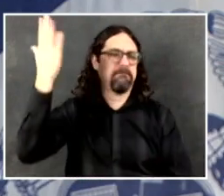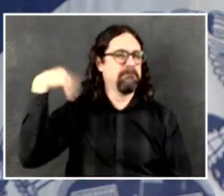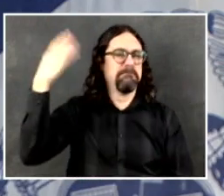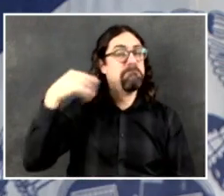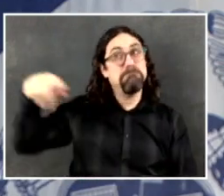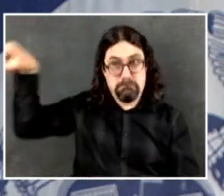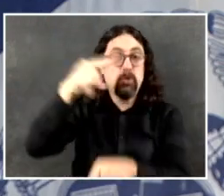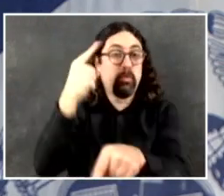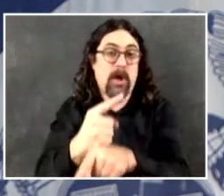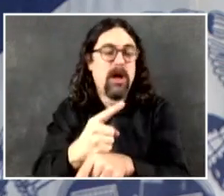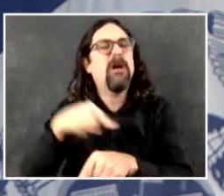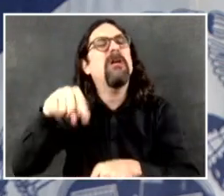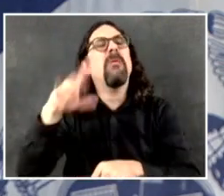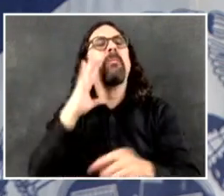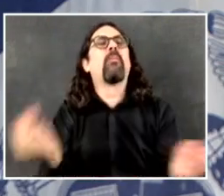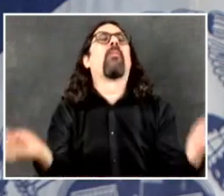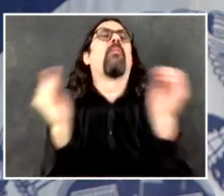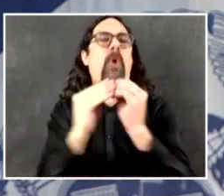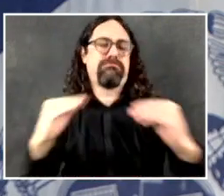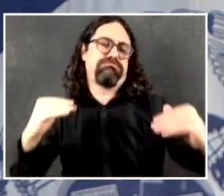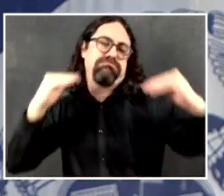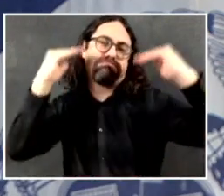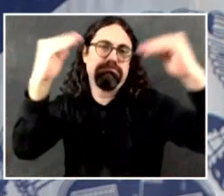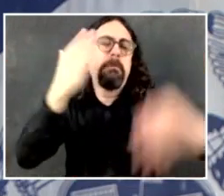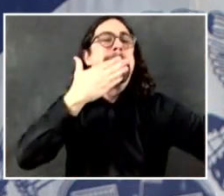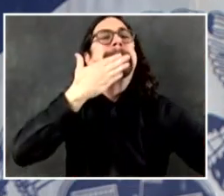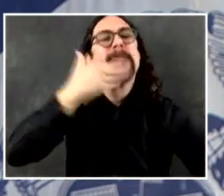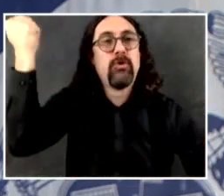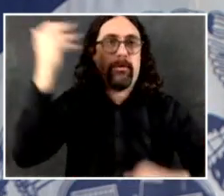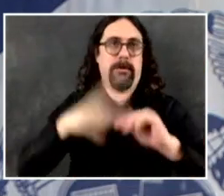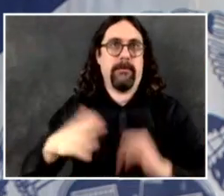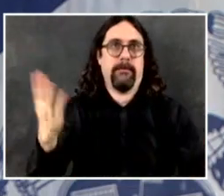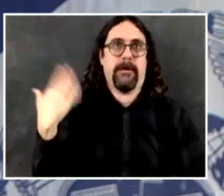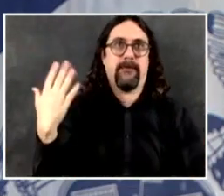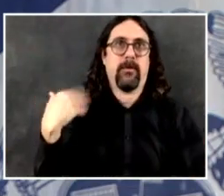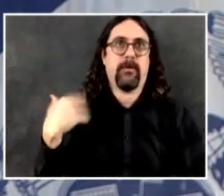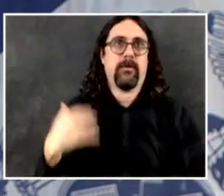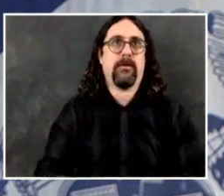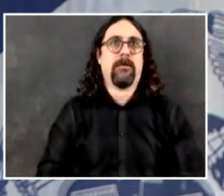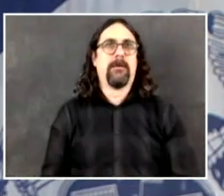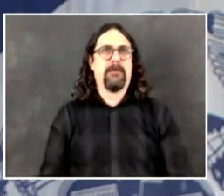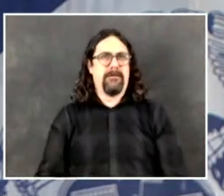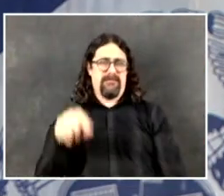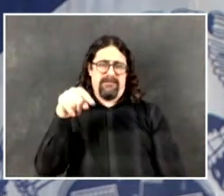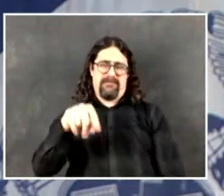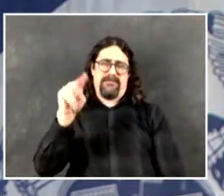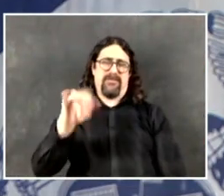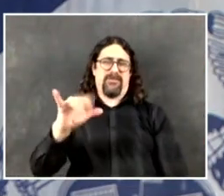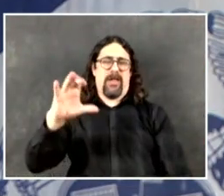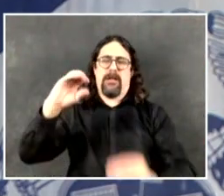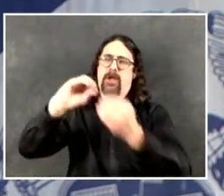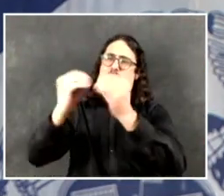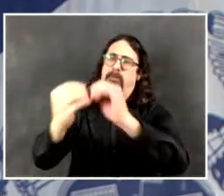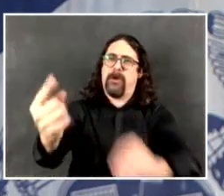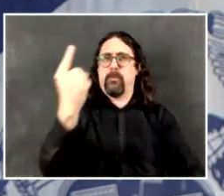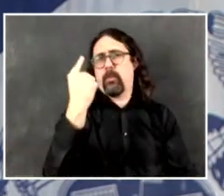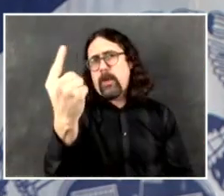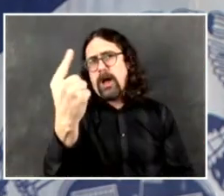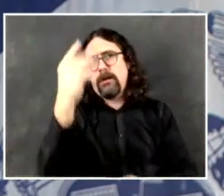world. Before the coronavirus hit, the city was in an amazing point in our